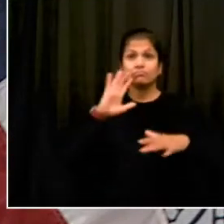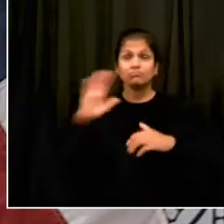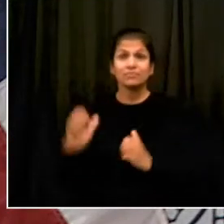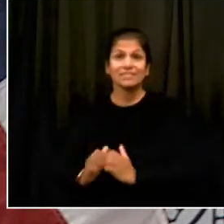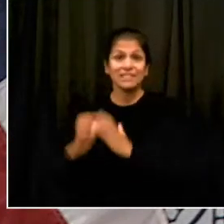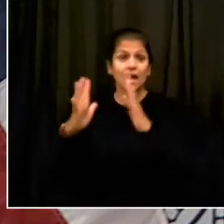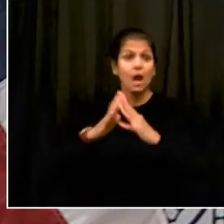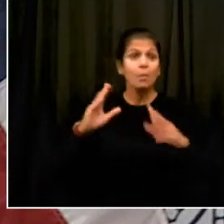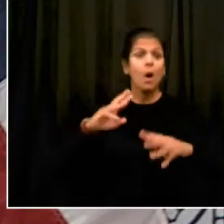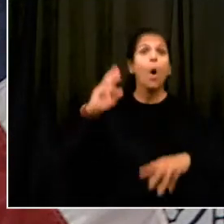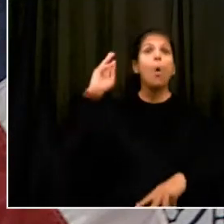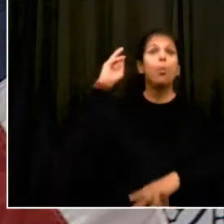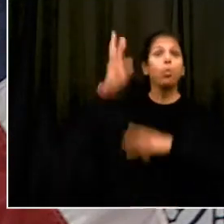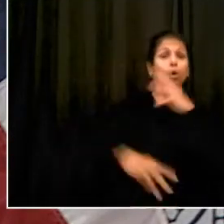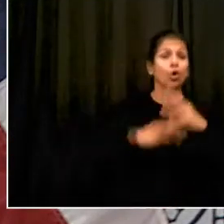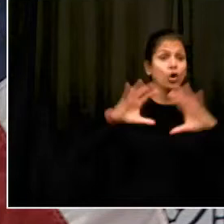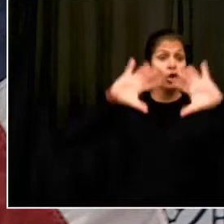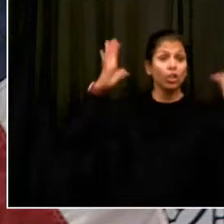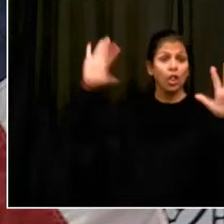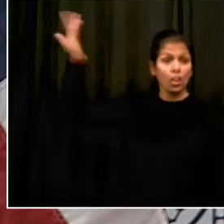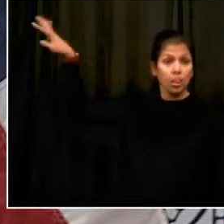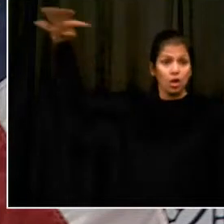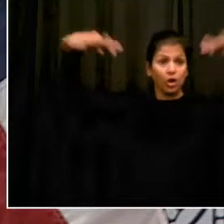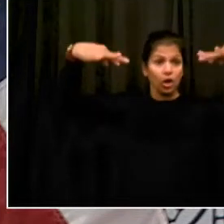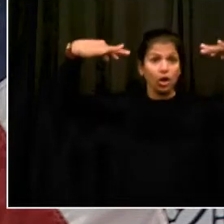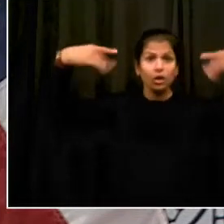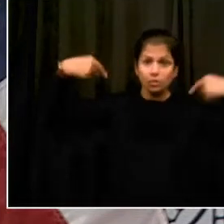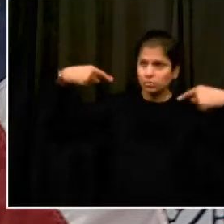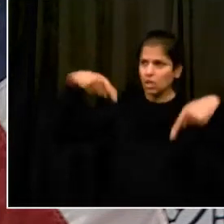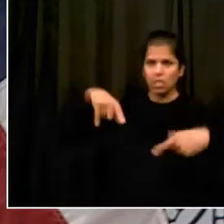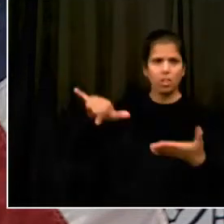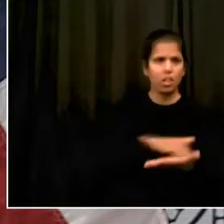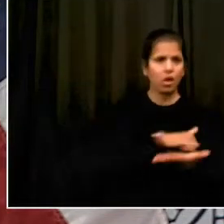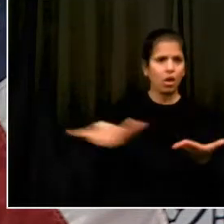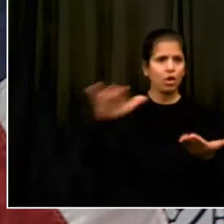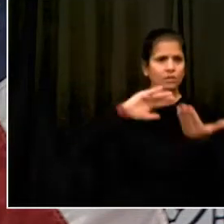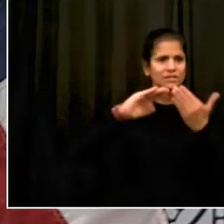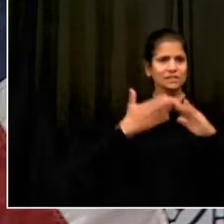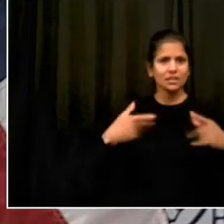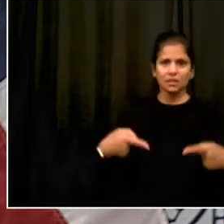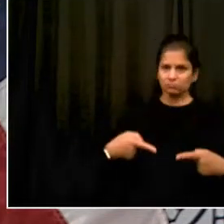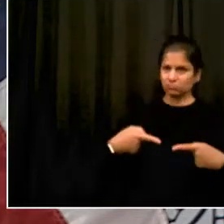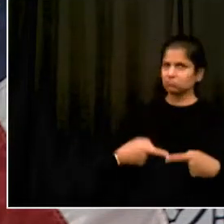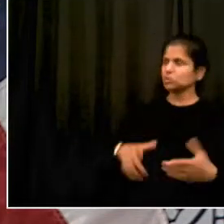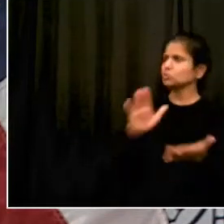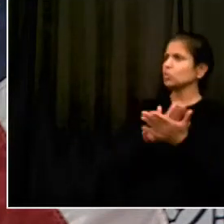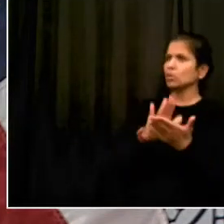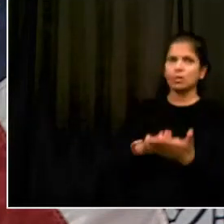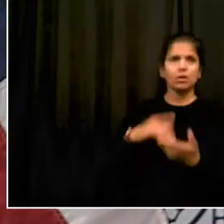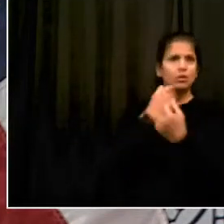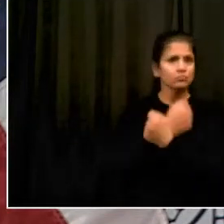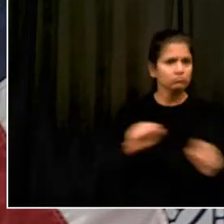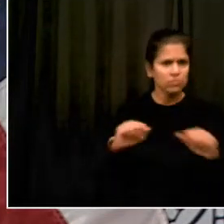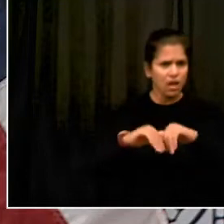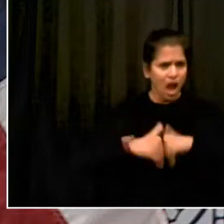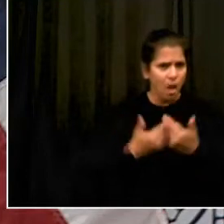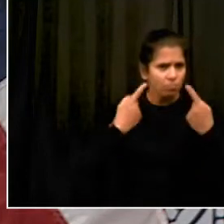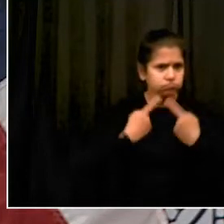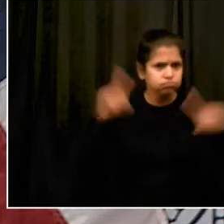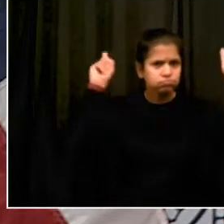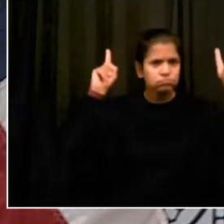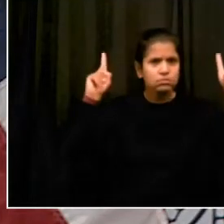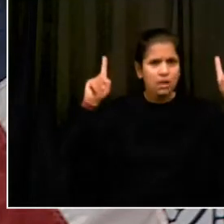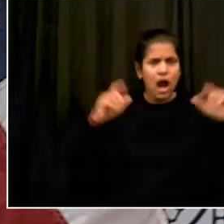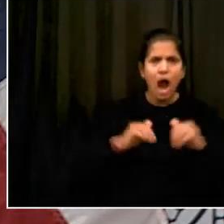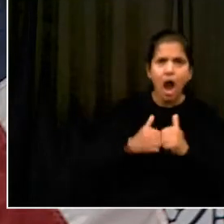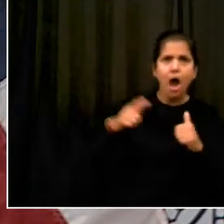have to reevaluate the whole situation. We did, of course, hit 3%. We did a temporary closure of our schools. And then we went about the